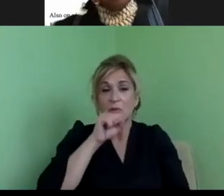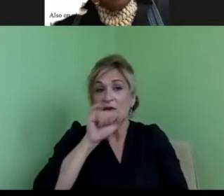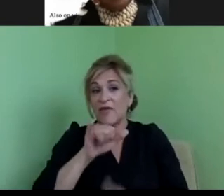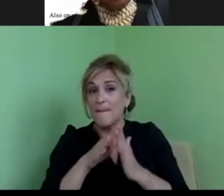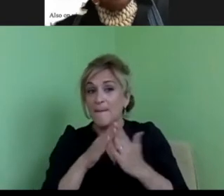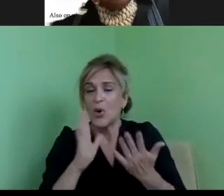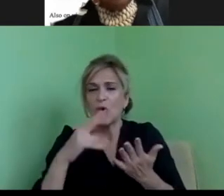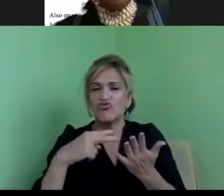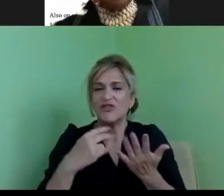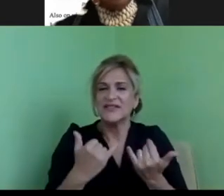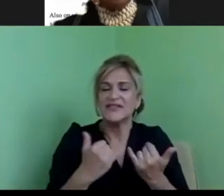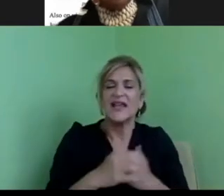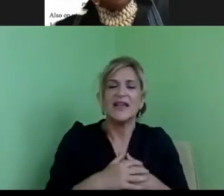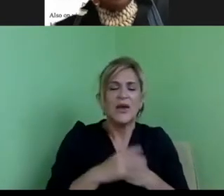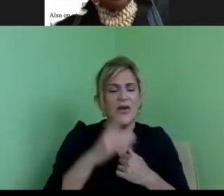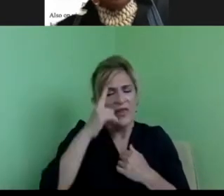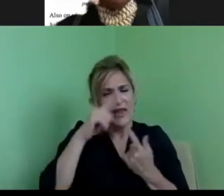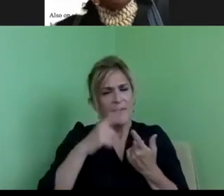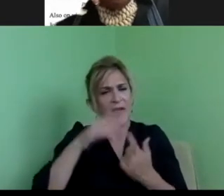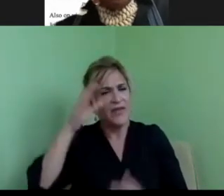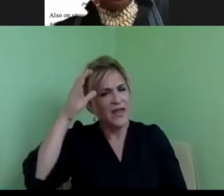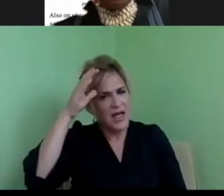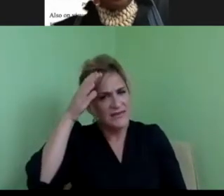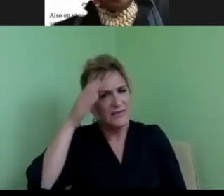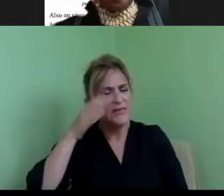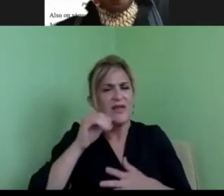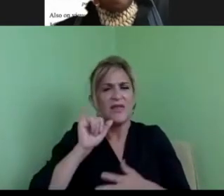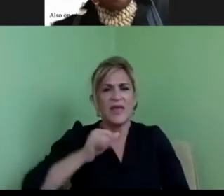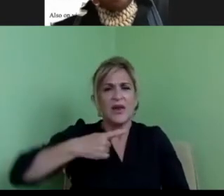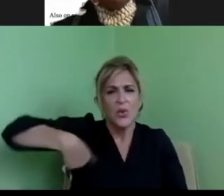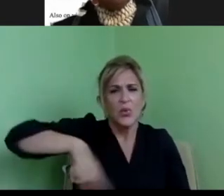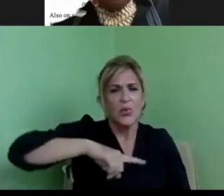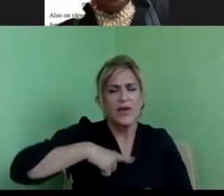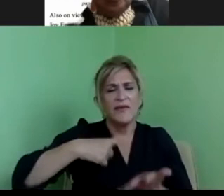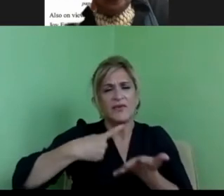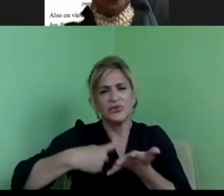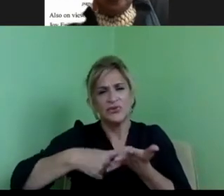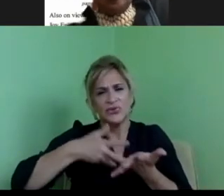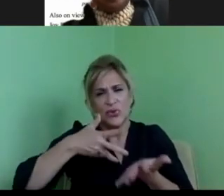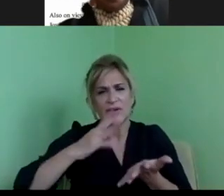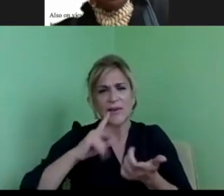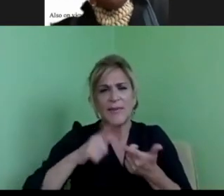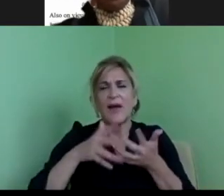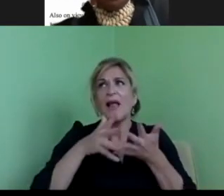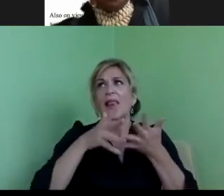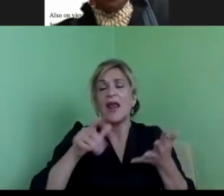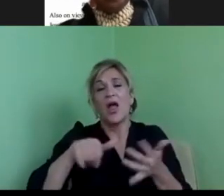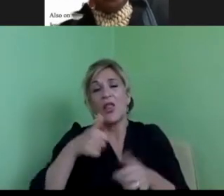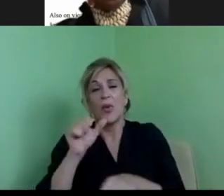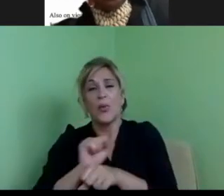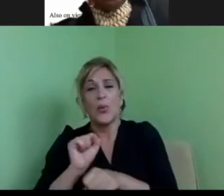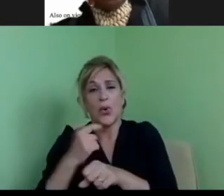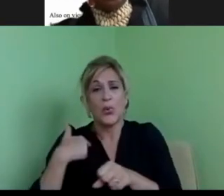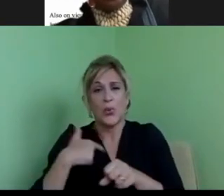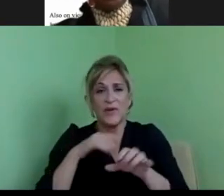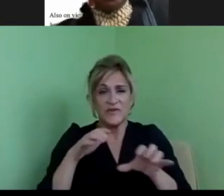thinking about this concept something we've talked about a lot and work other work we've done is about this